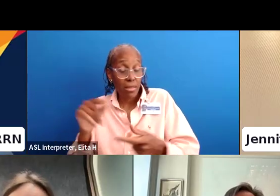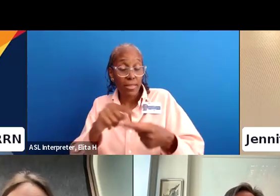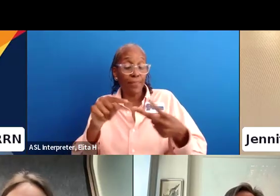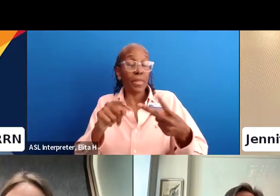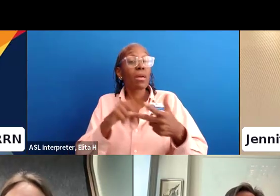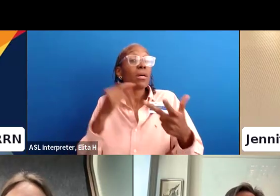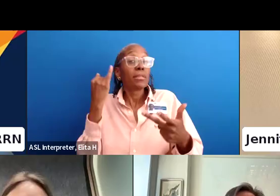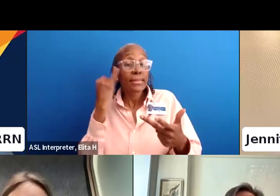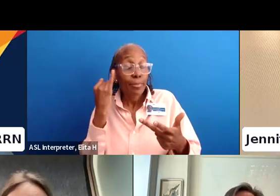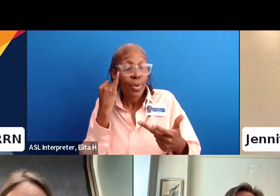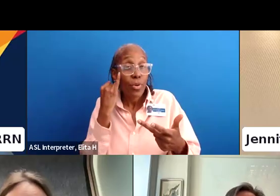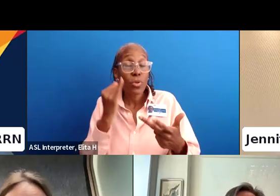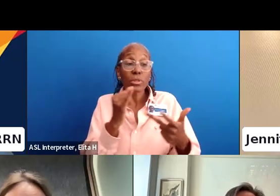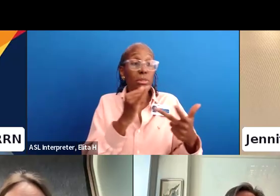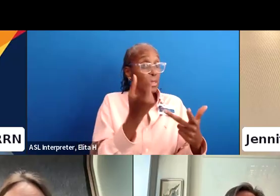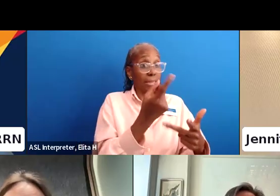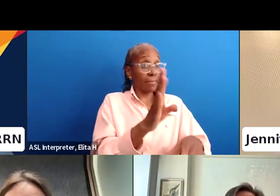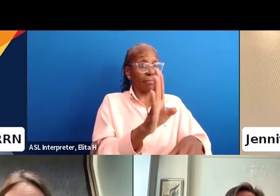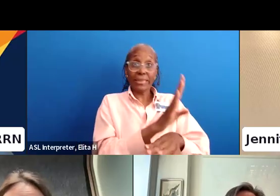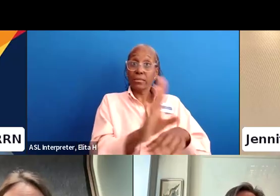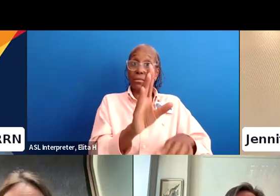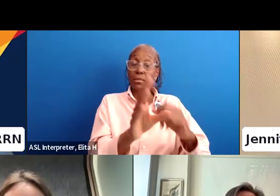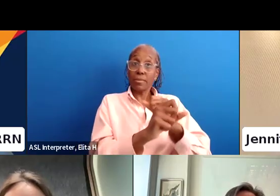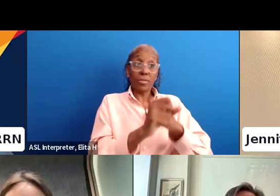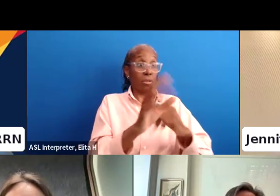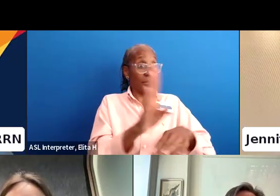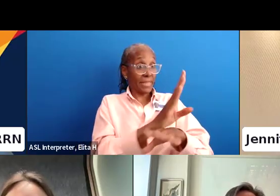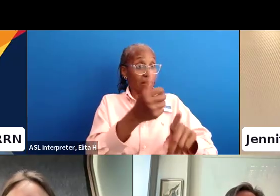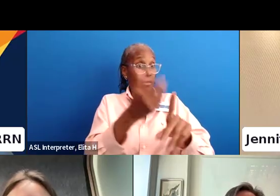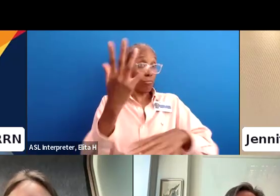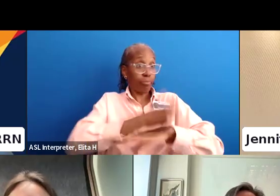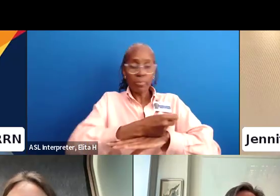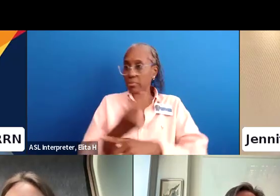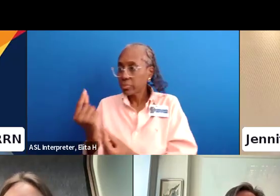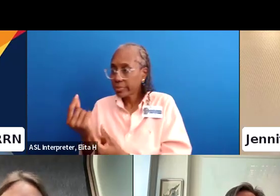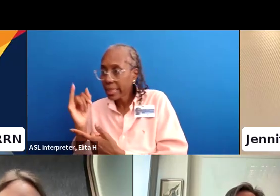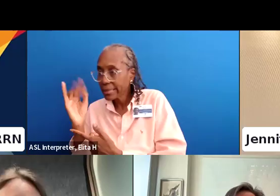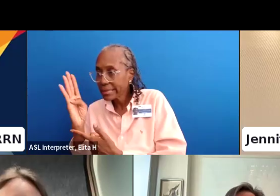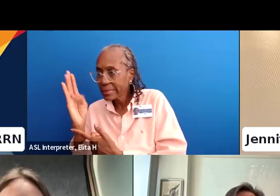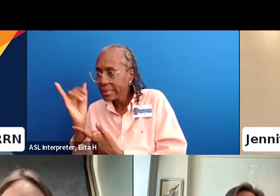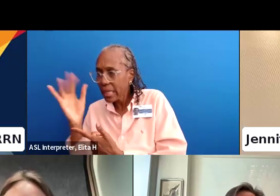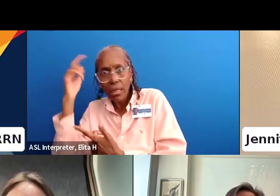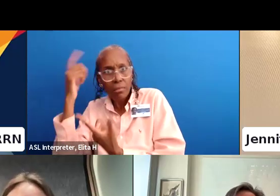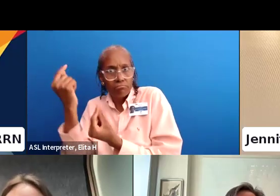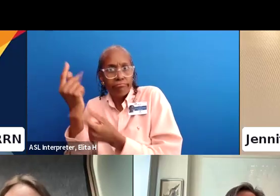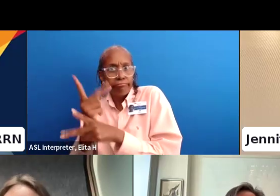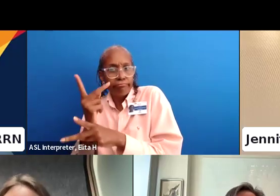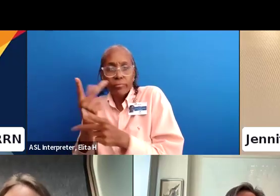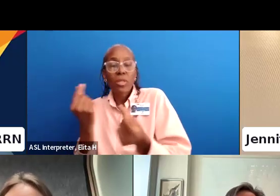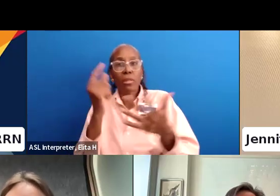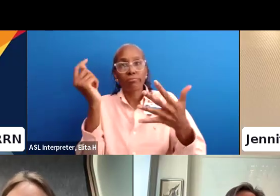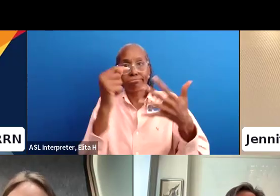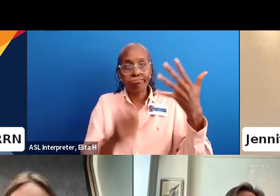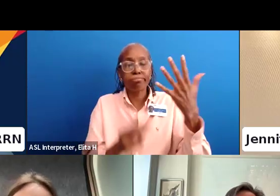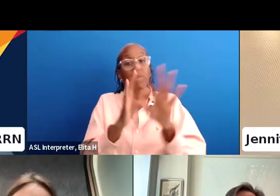What happens if a commercial entity of an IBCI goes out of business? And really just a host of other